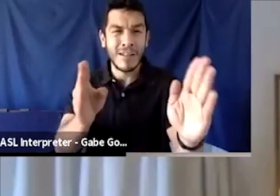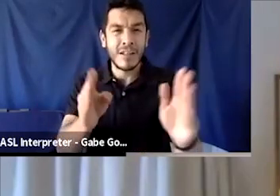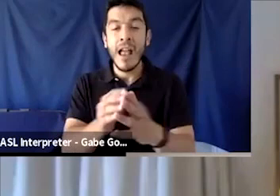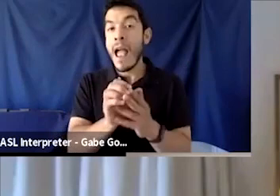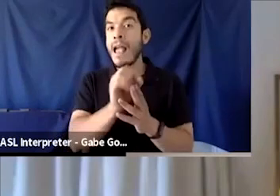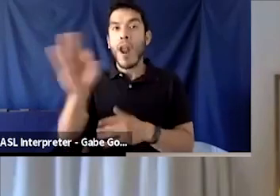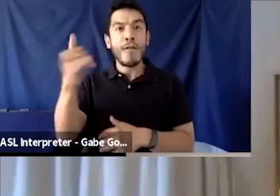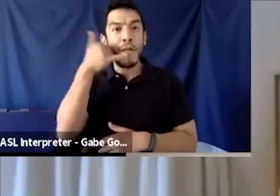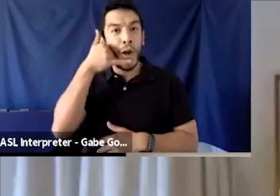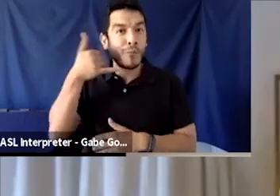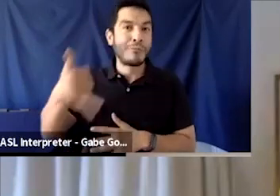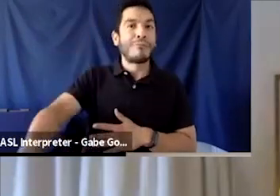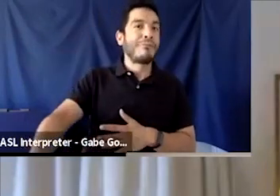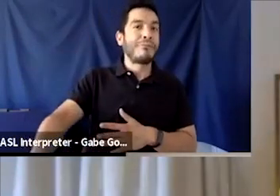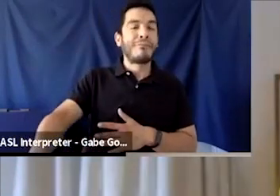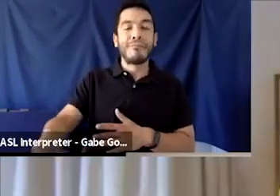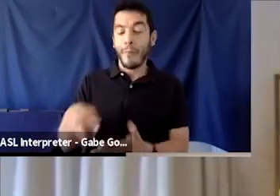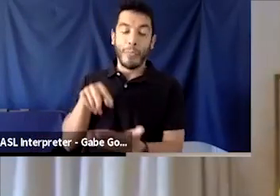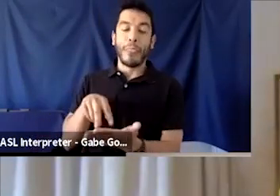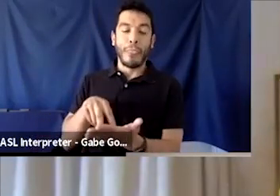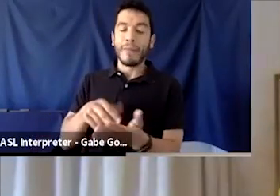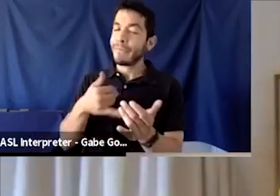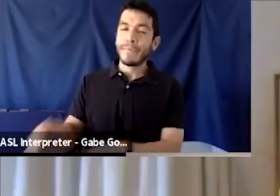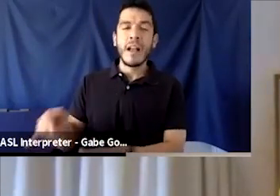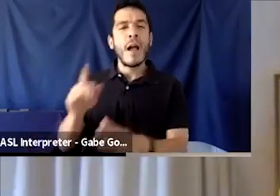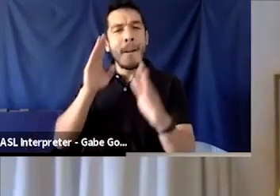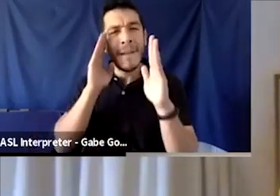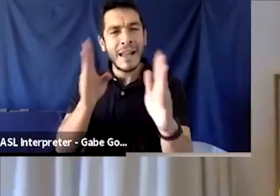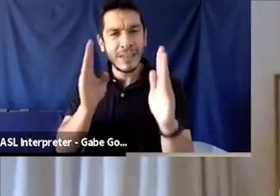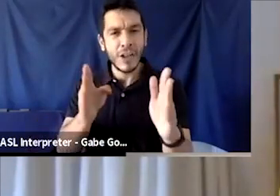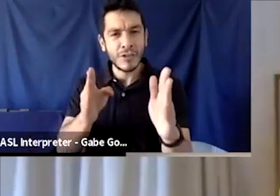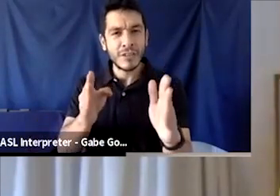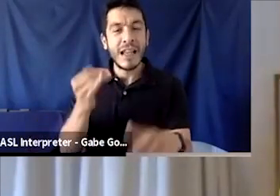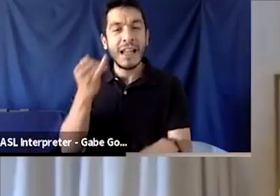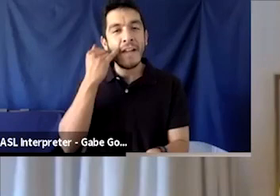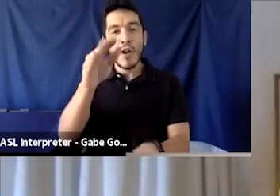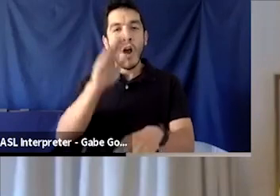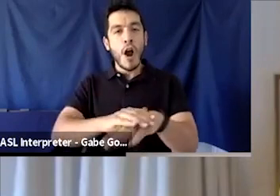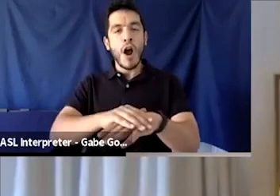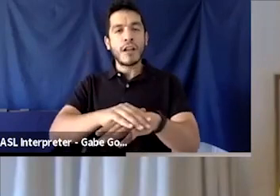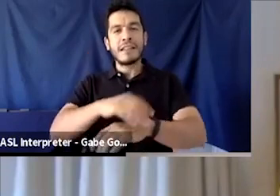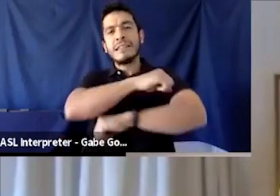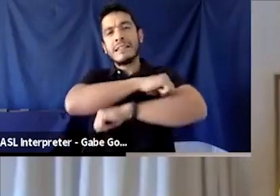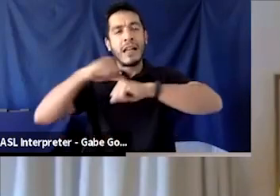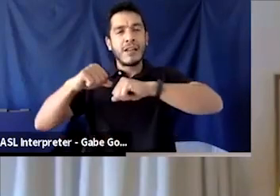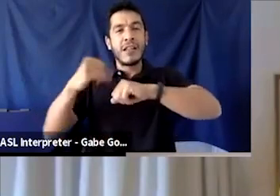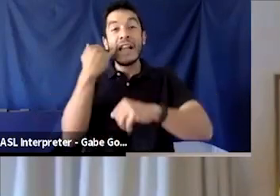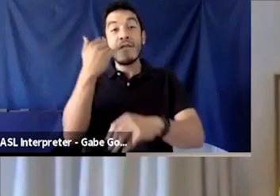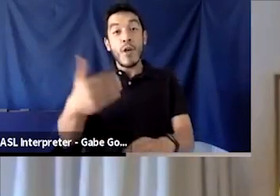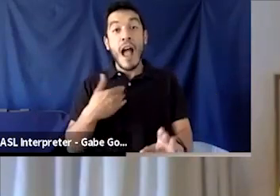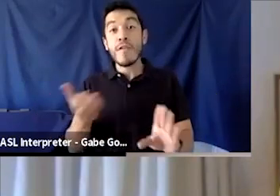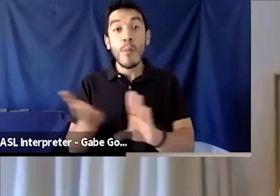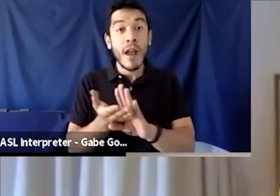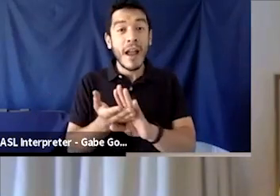phone and pay attention. If you're on a set and you've got a break, stand